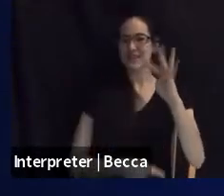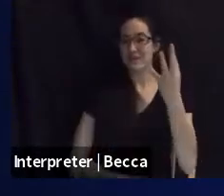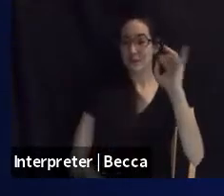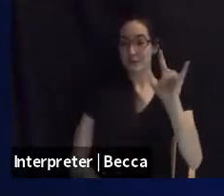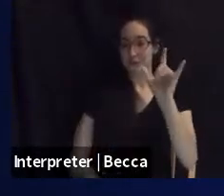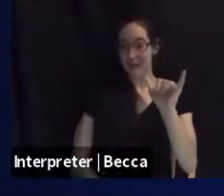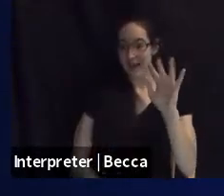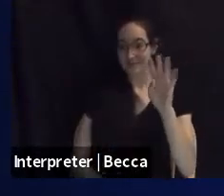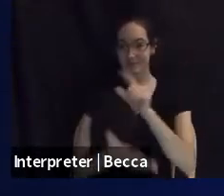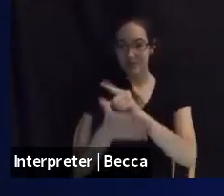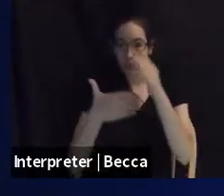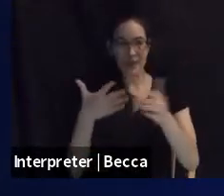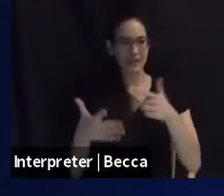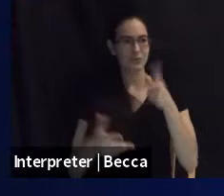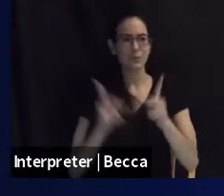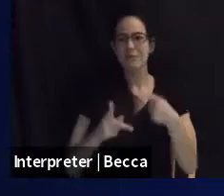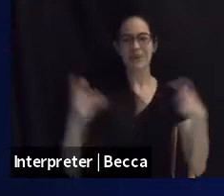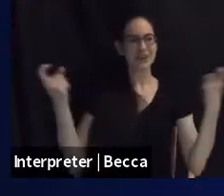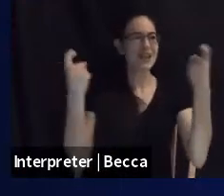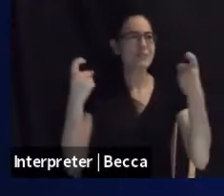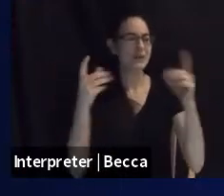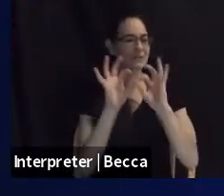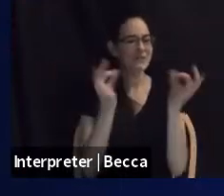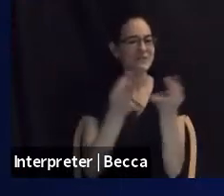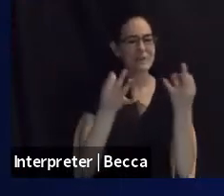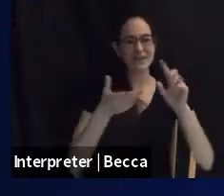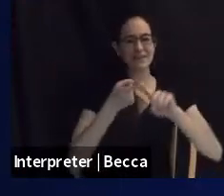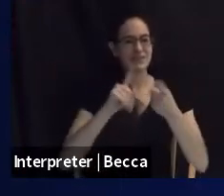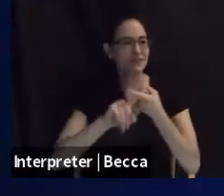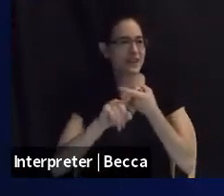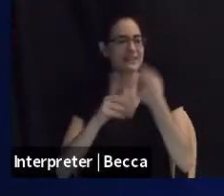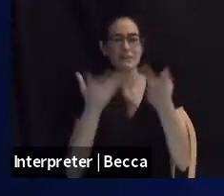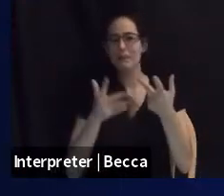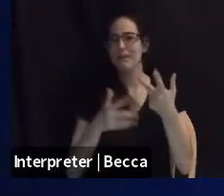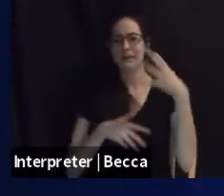have time with family and friends, they're with their community, maybe they're out of town, they're